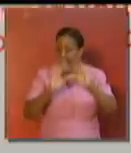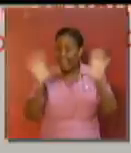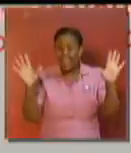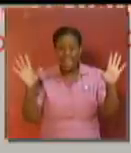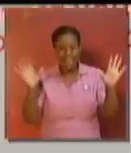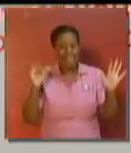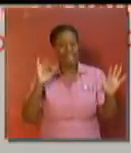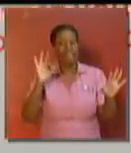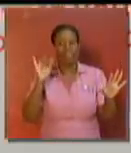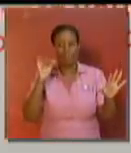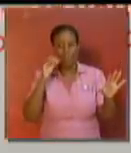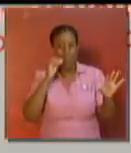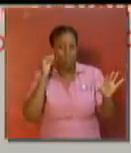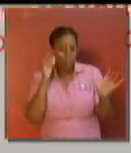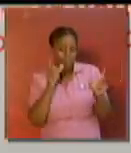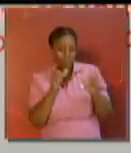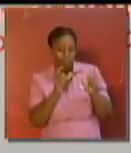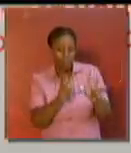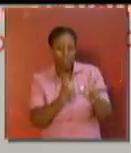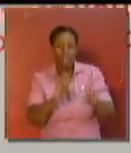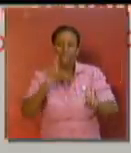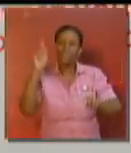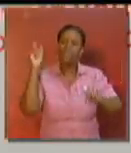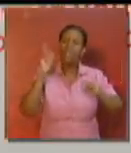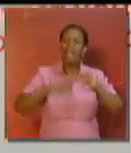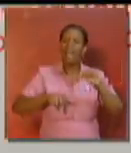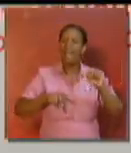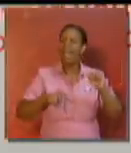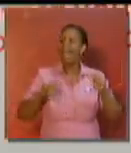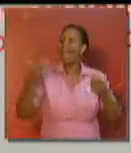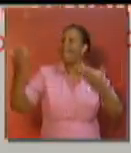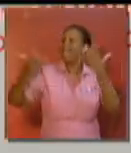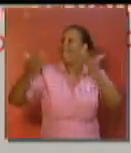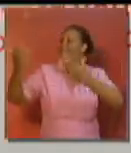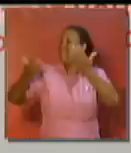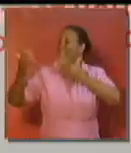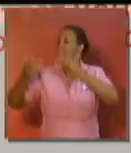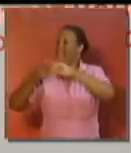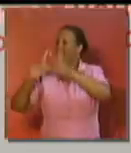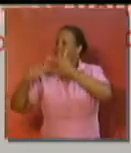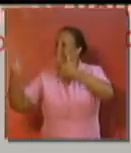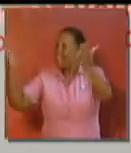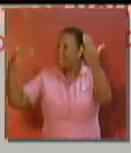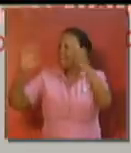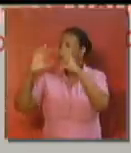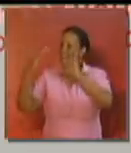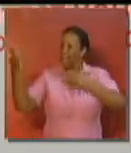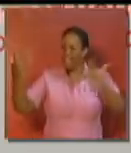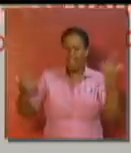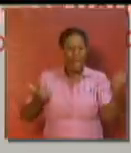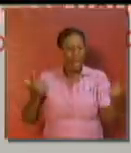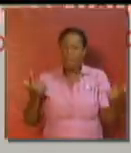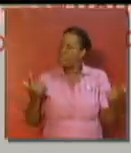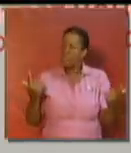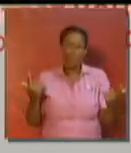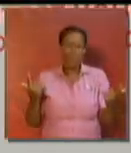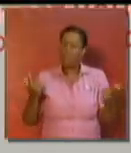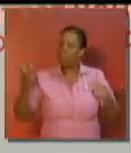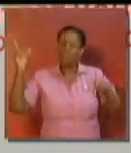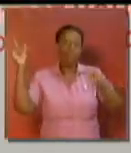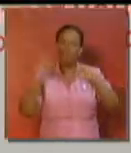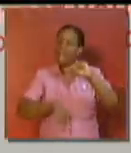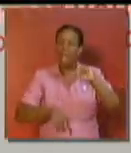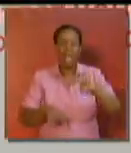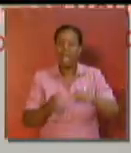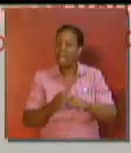you can't have people come over. So we can't have visitors, we can't have meetings, prayer groups in the